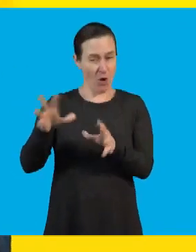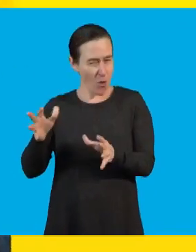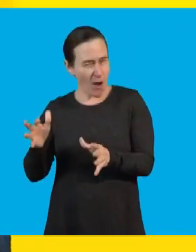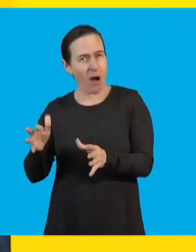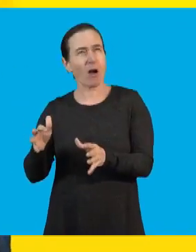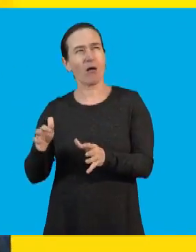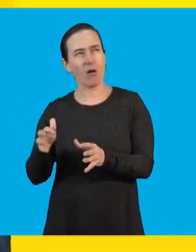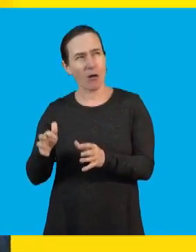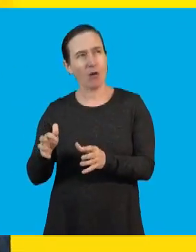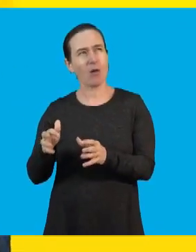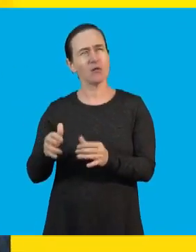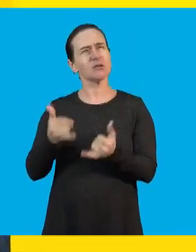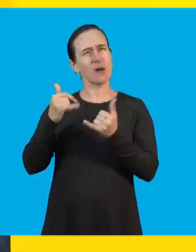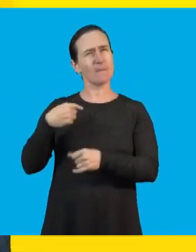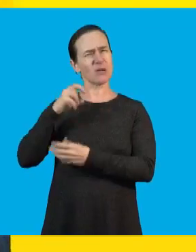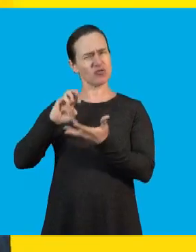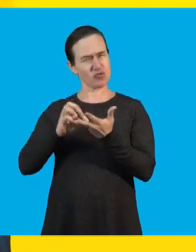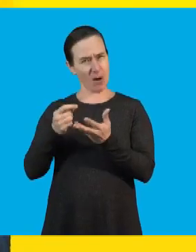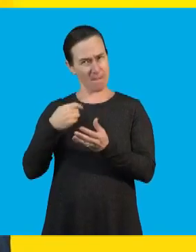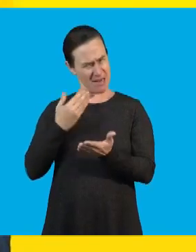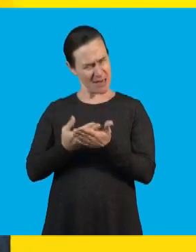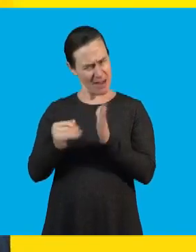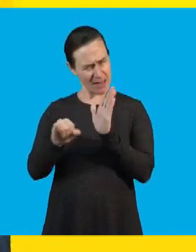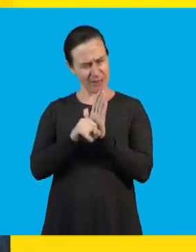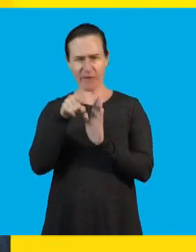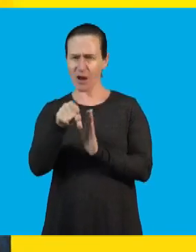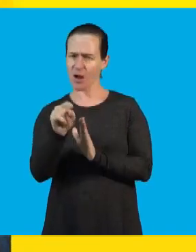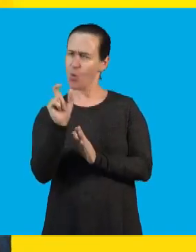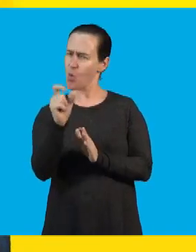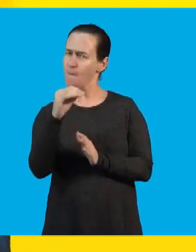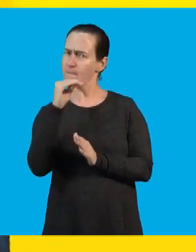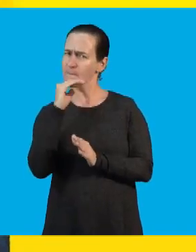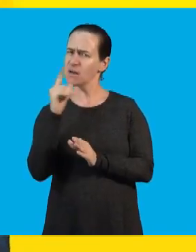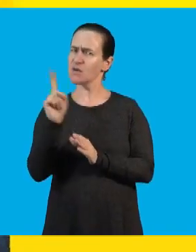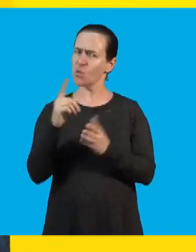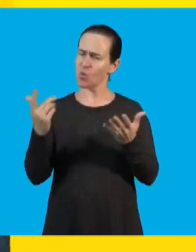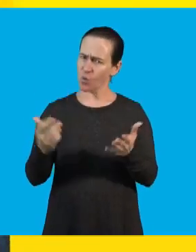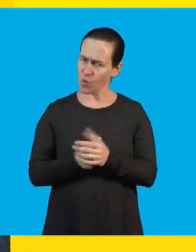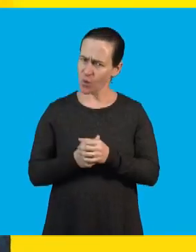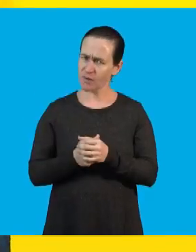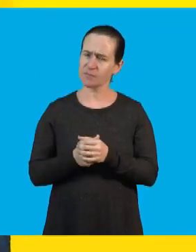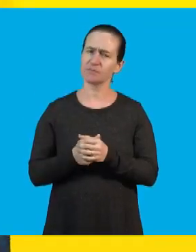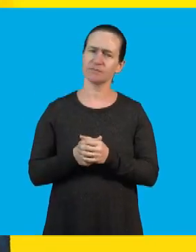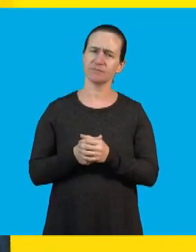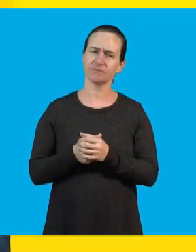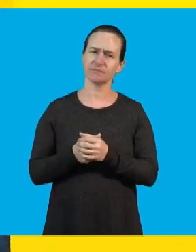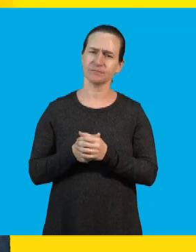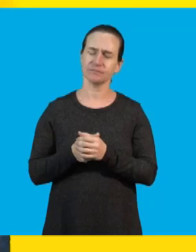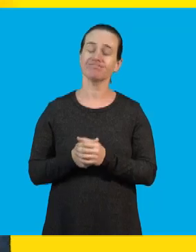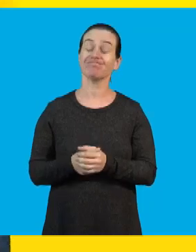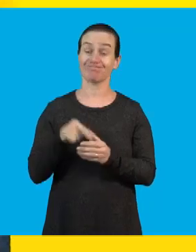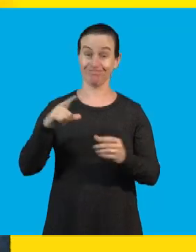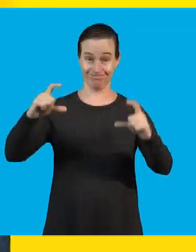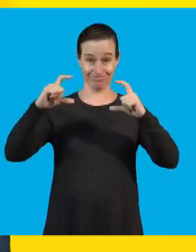discarded. Okay, so remember how we make inferences from a text? Remember how we make literal and figurative